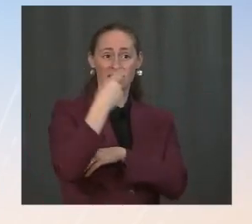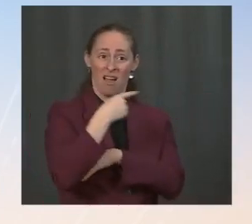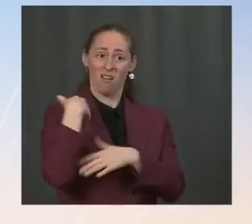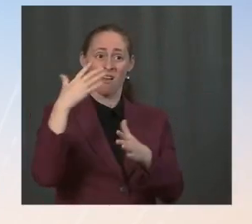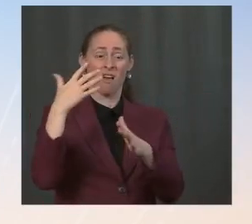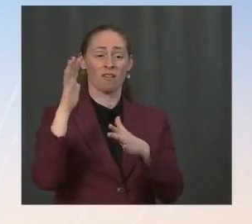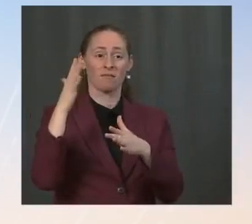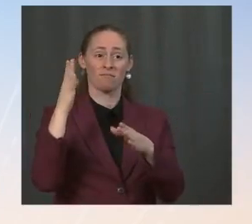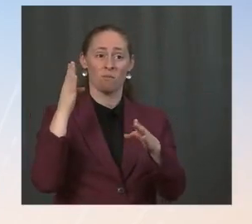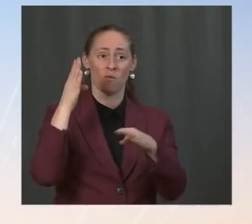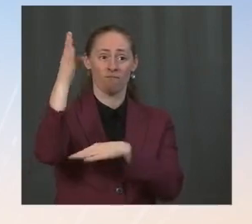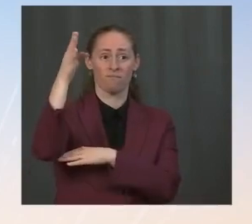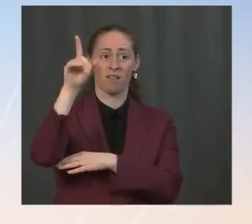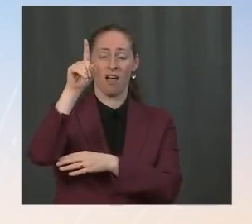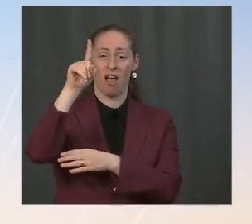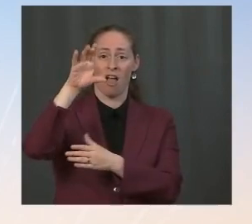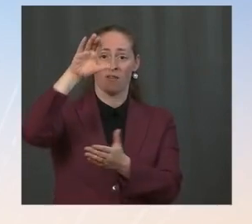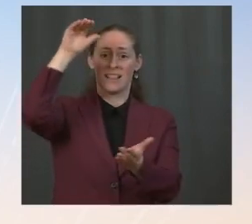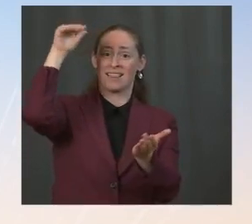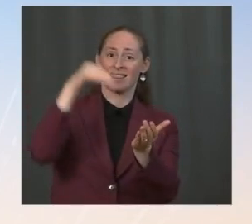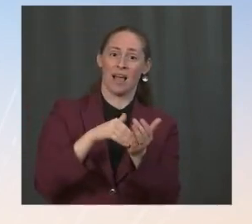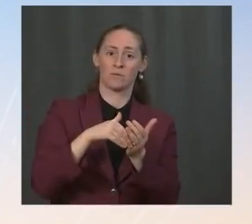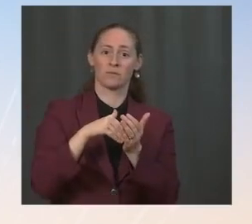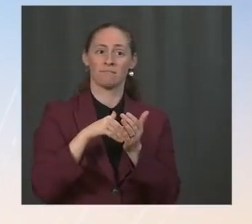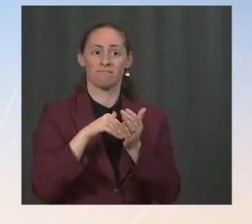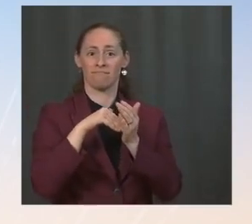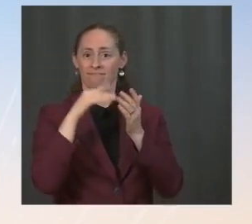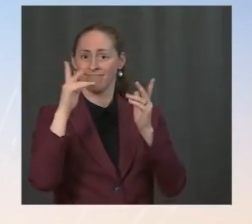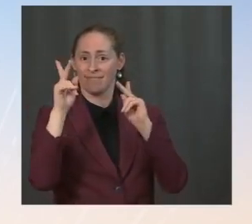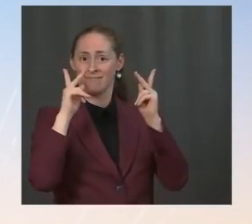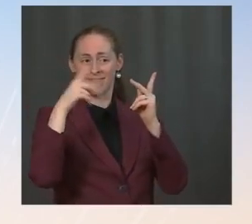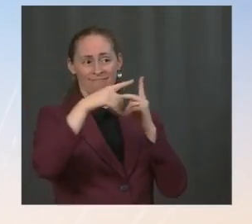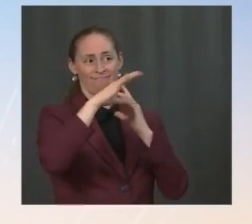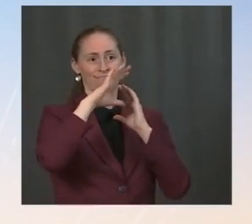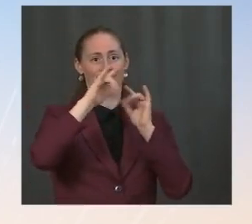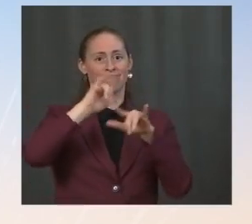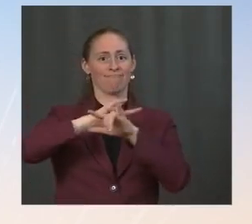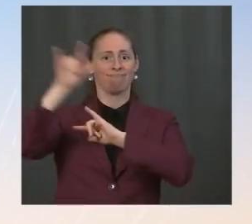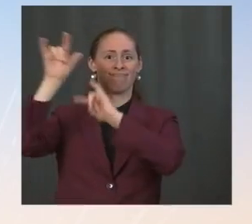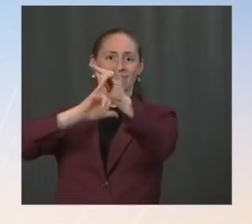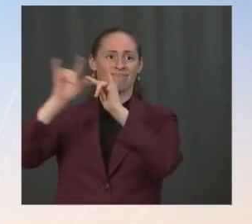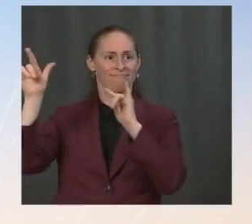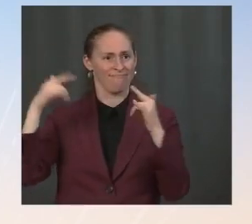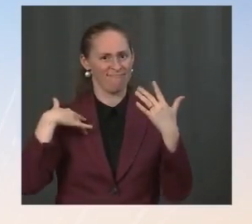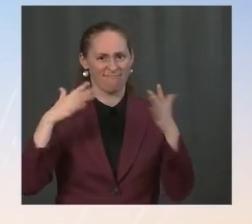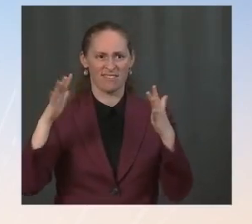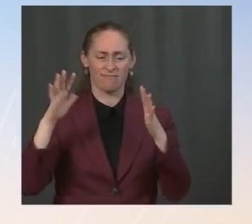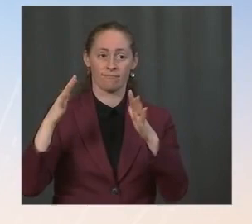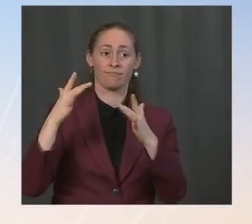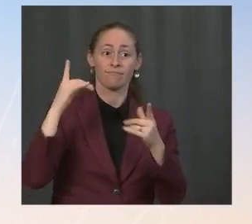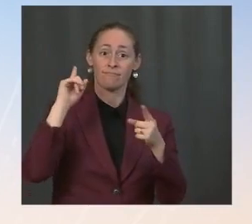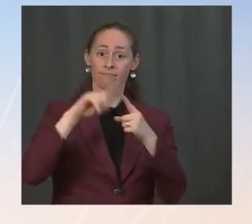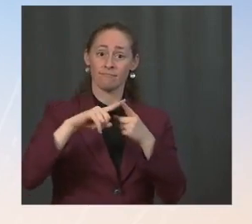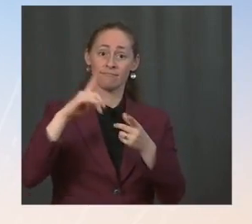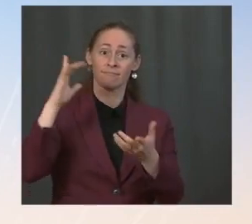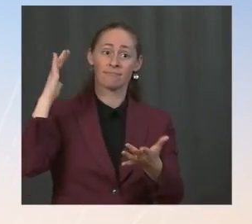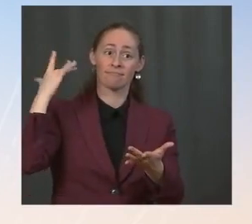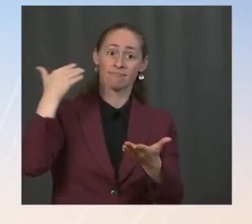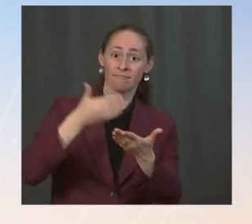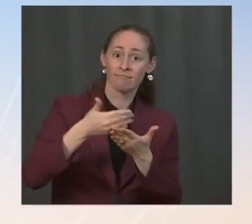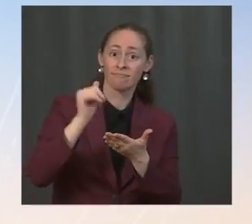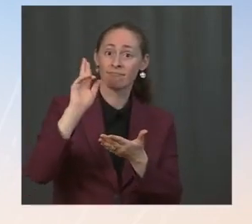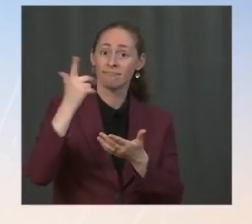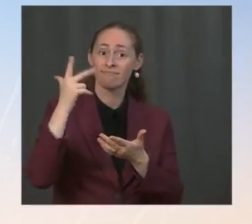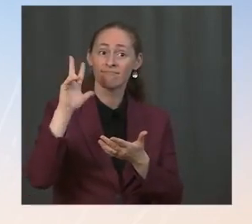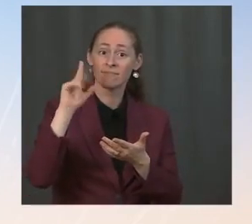of Americans who are in Afghanistan. But our commitment does not end, right? We are continuing to work to get every American